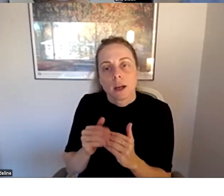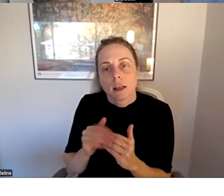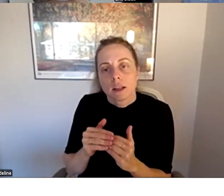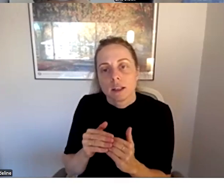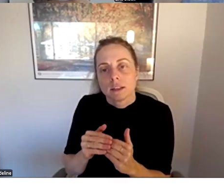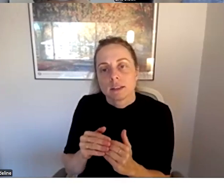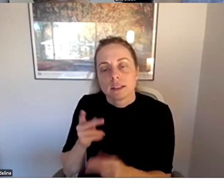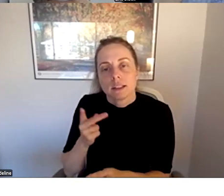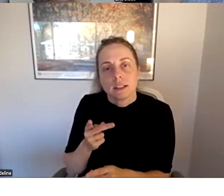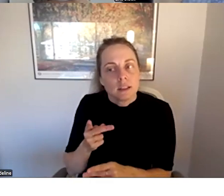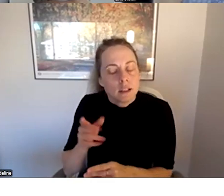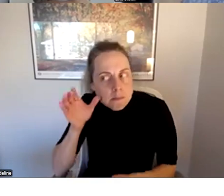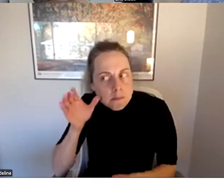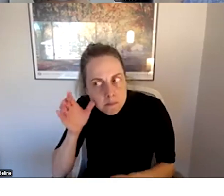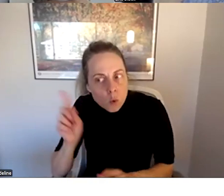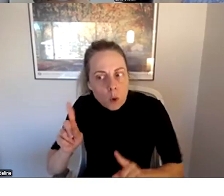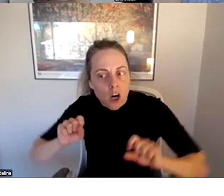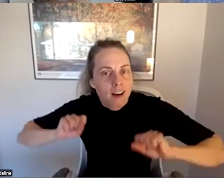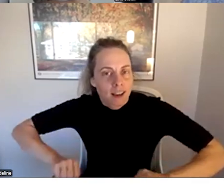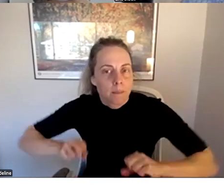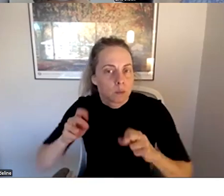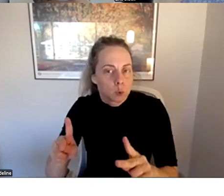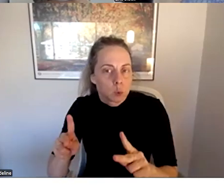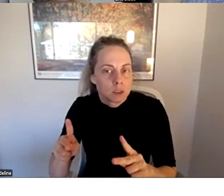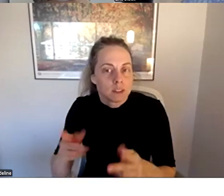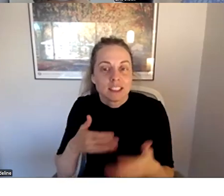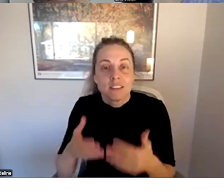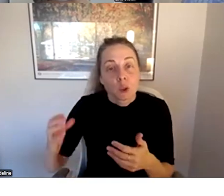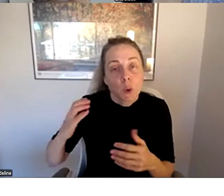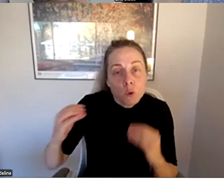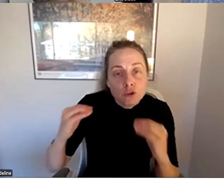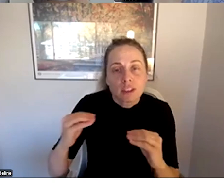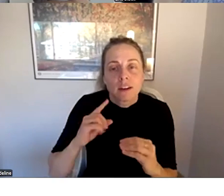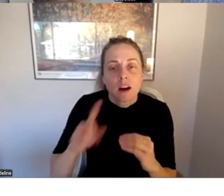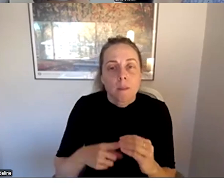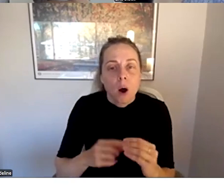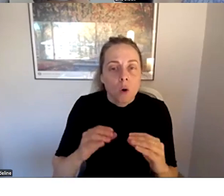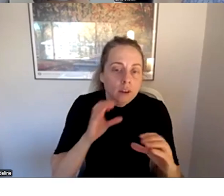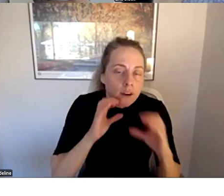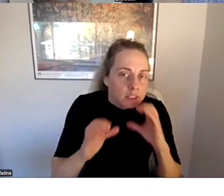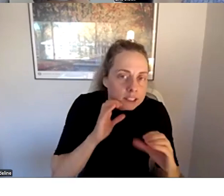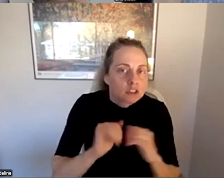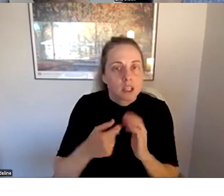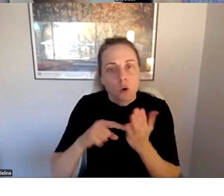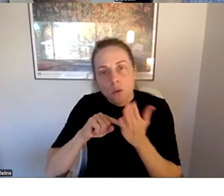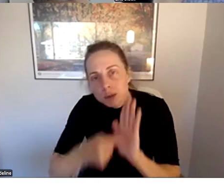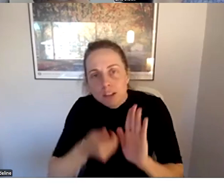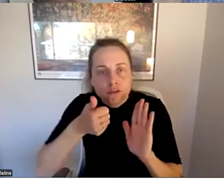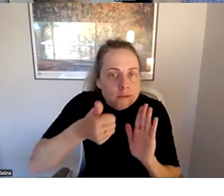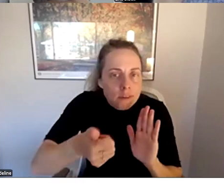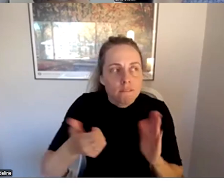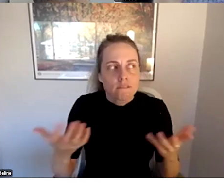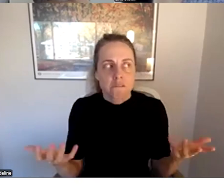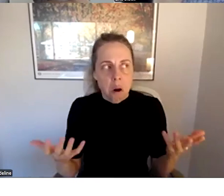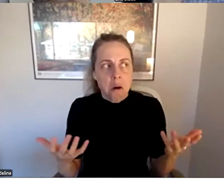there could be opportunities, even in coaching on conversations, how to present yourself. Like, I think there